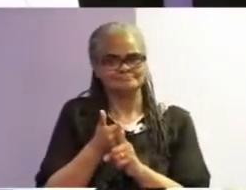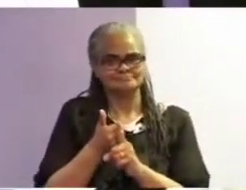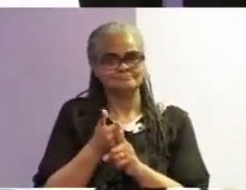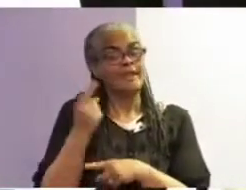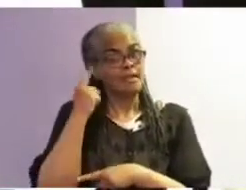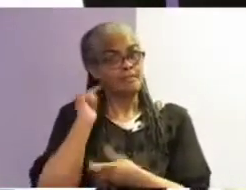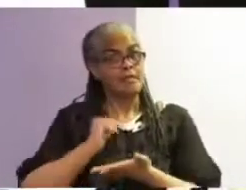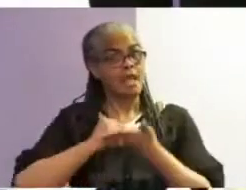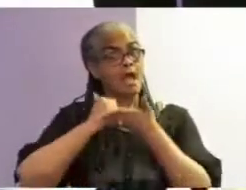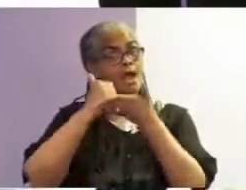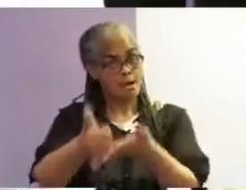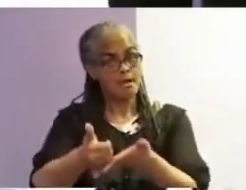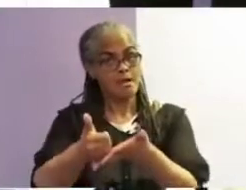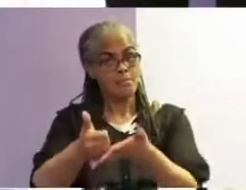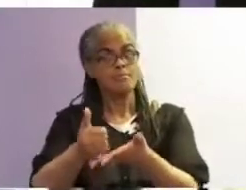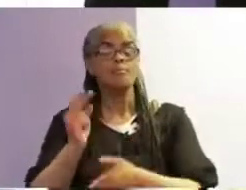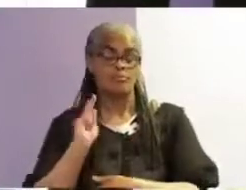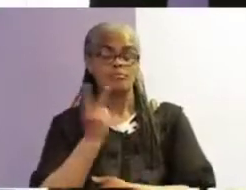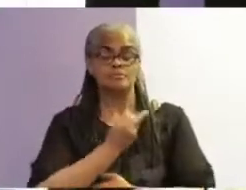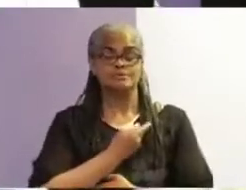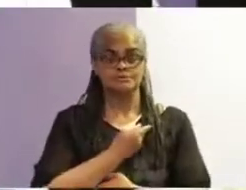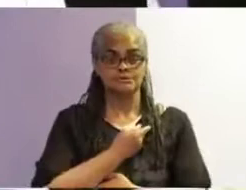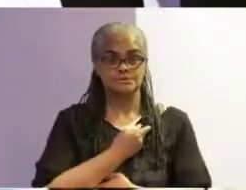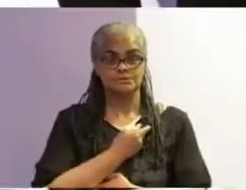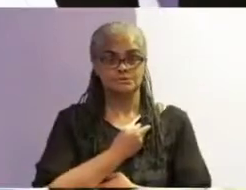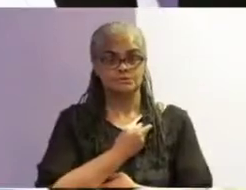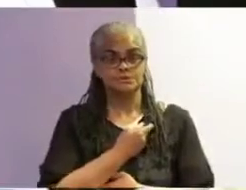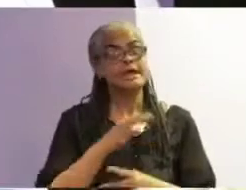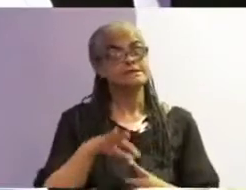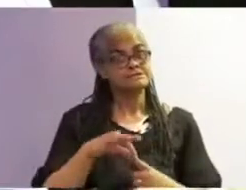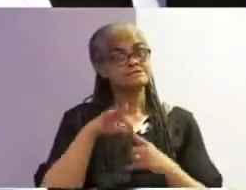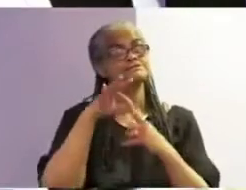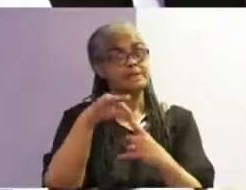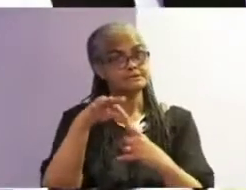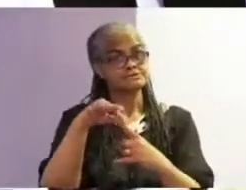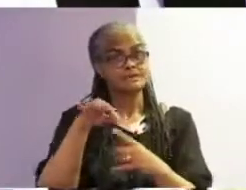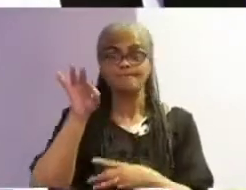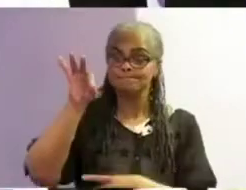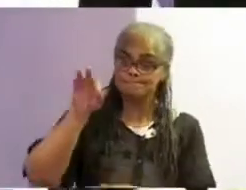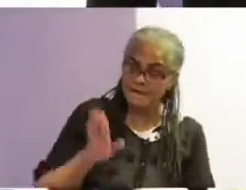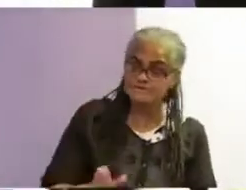us, especially the pastors and the bishops and the leaders,